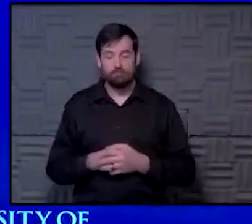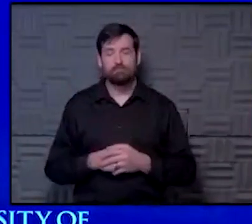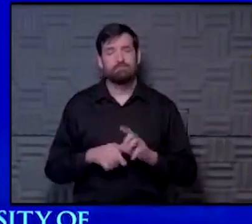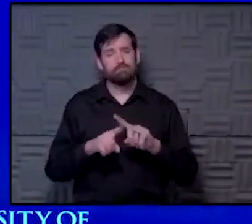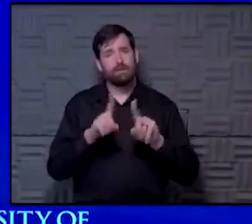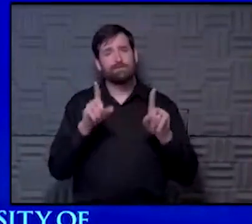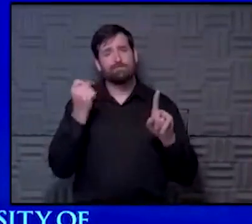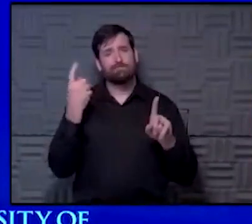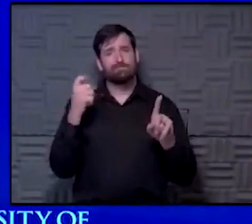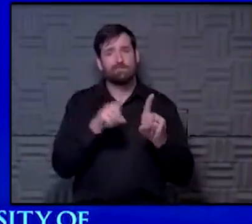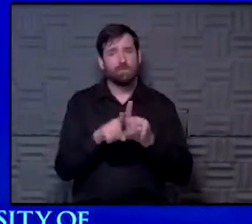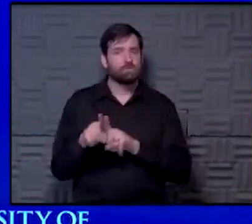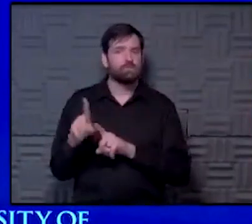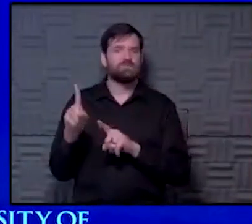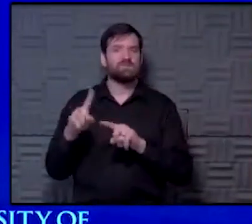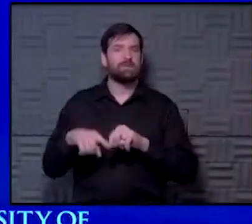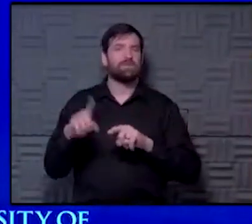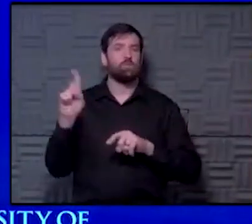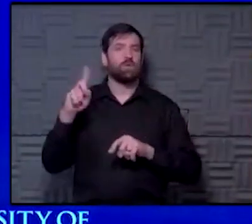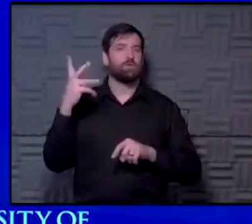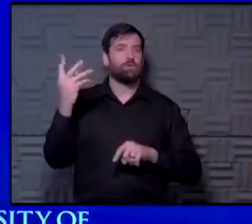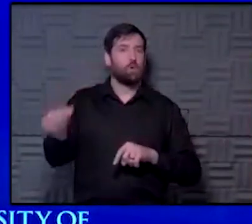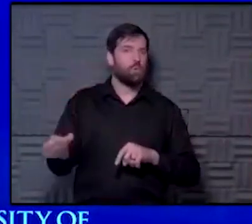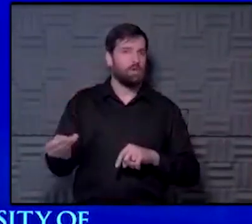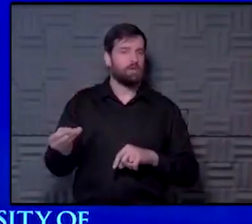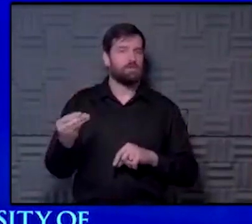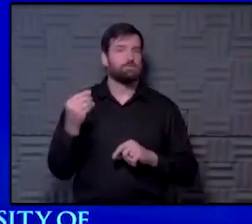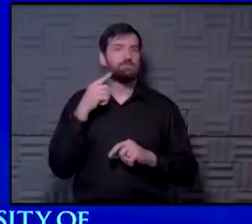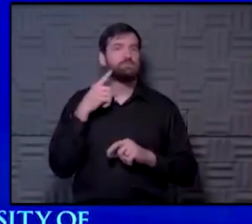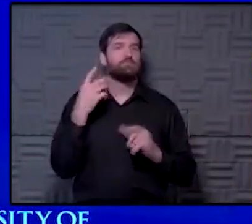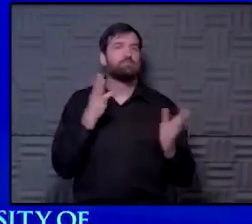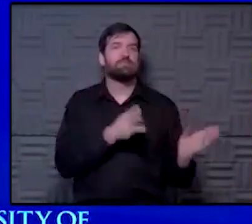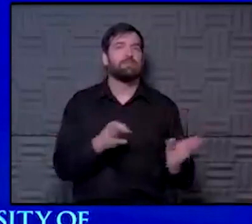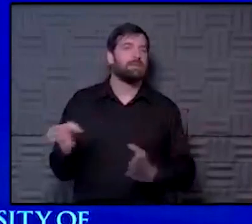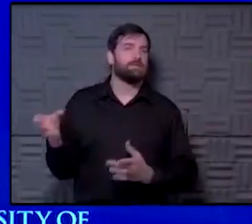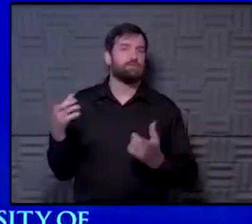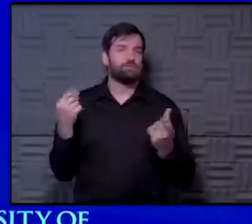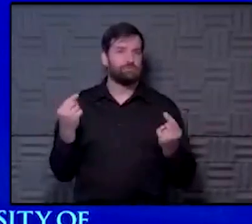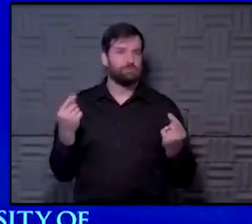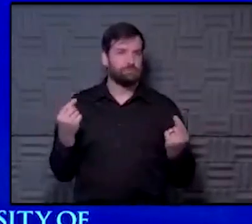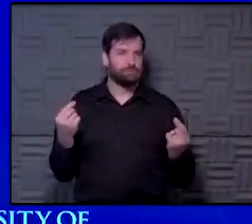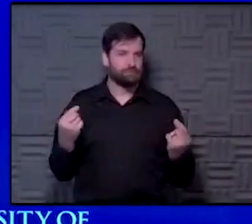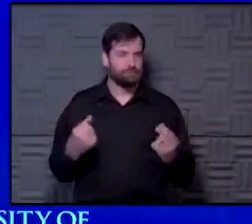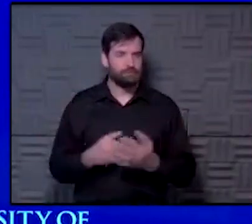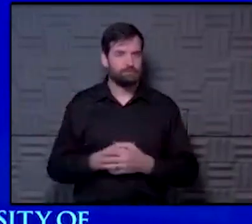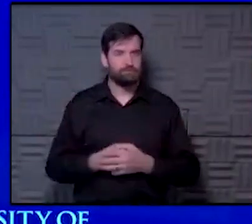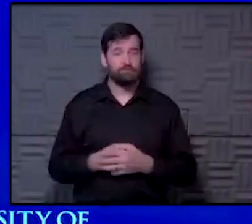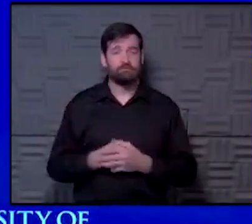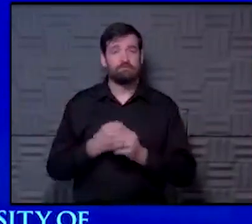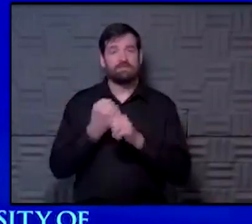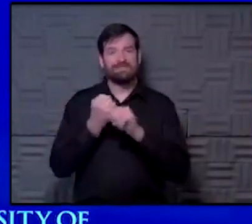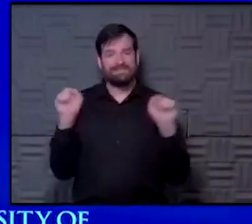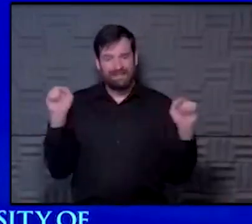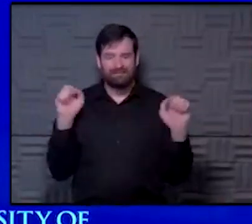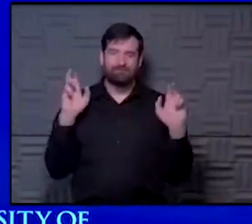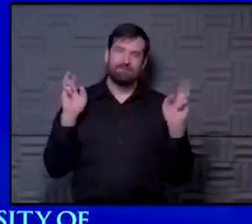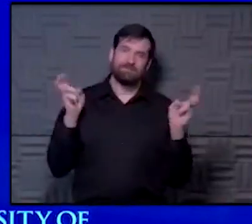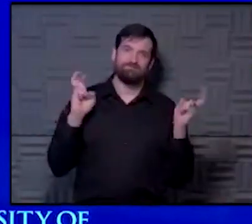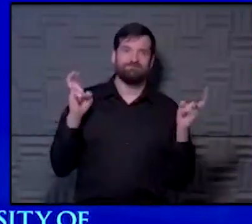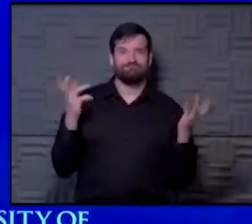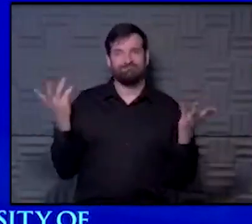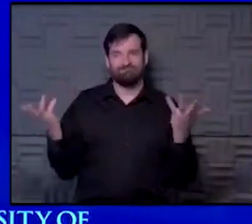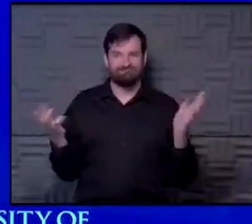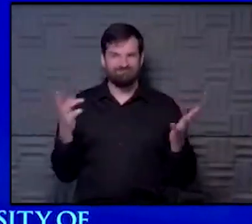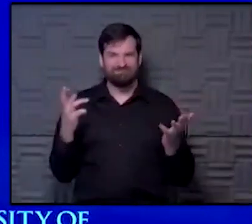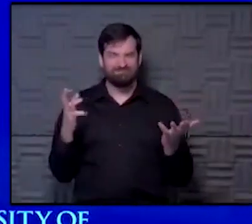it also depends on where you're going in this case and what you're planning on doing. And so safe is a relative term. We